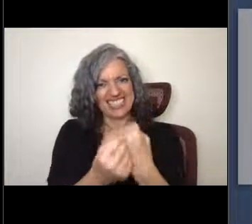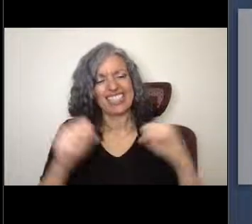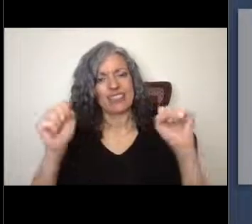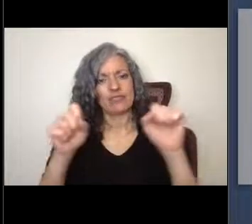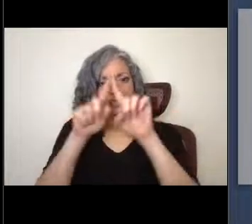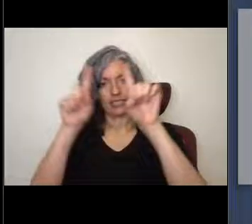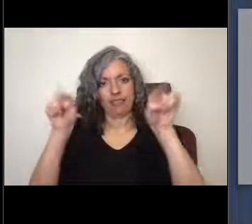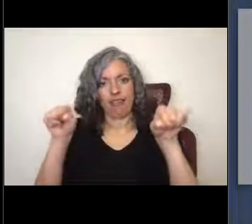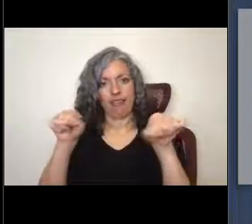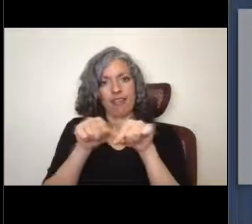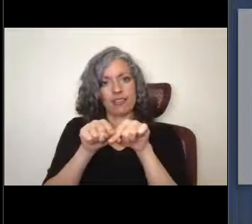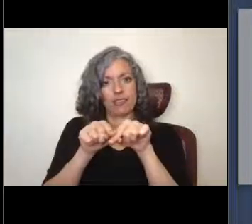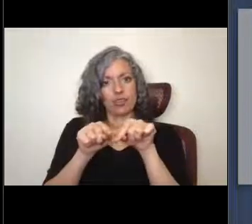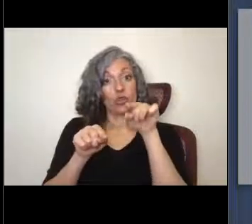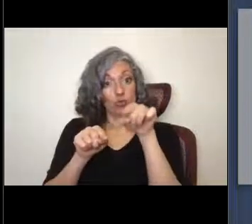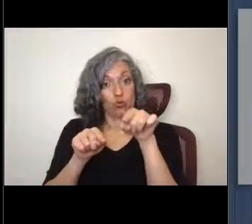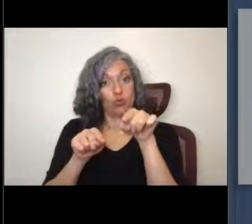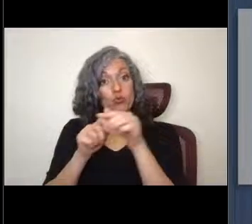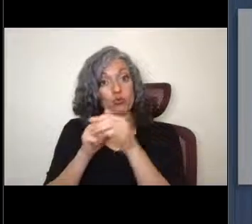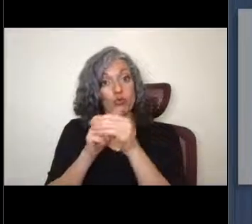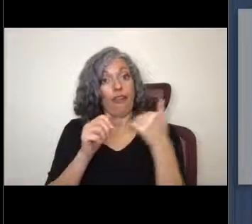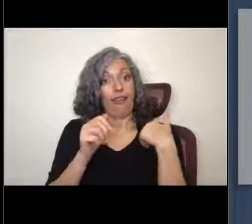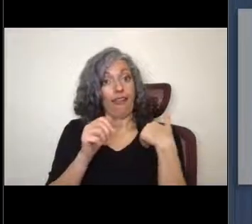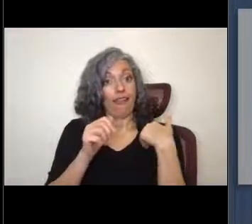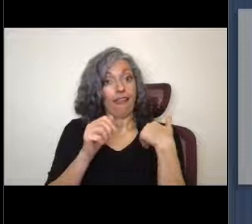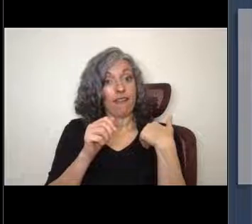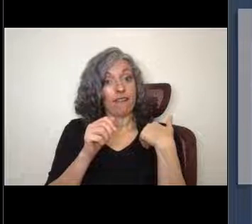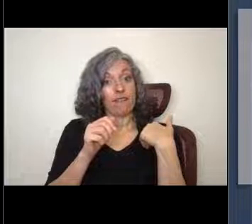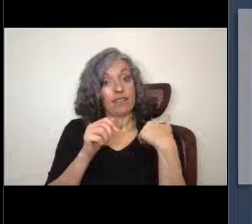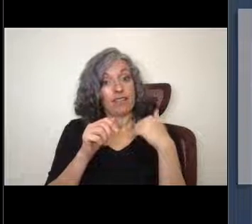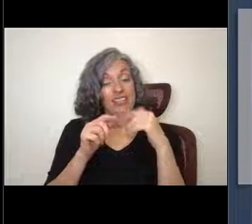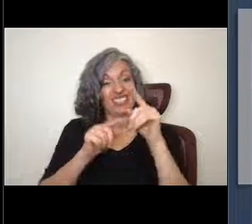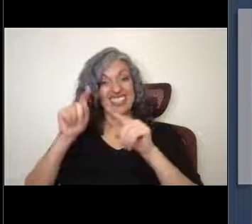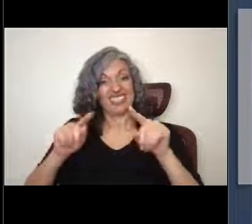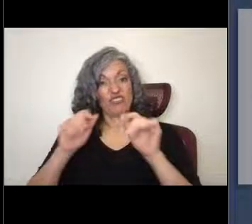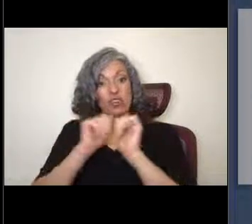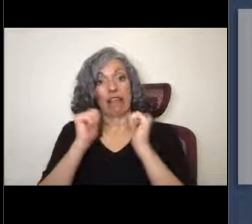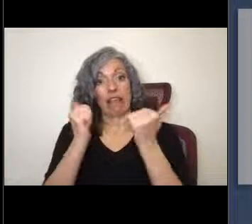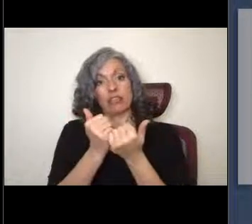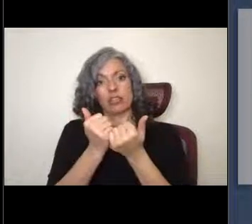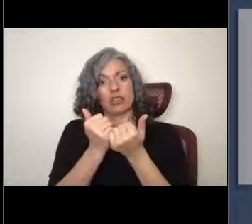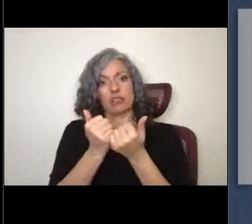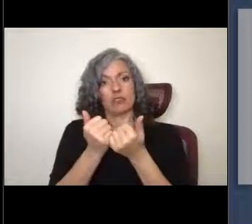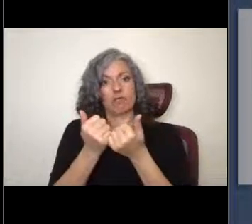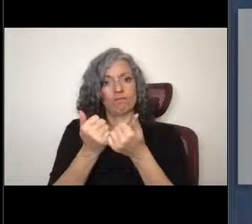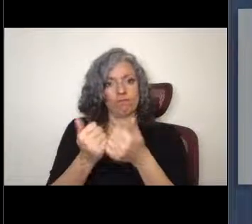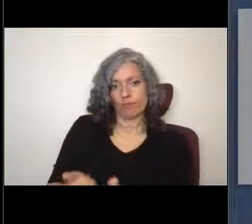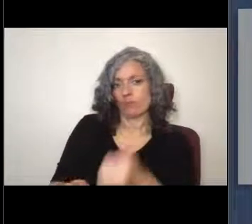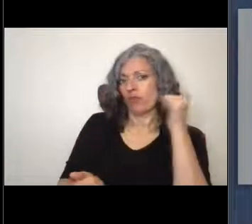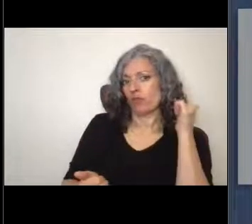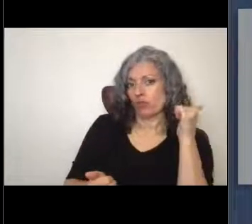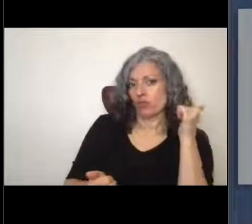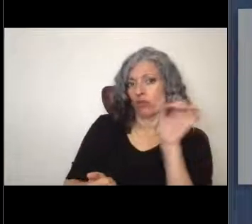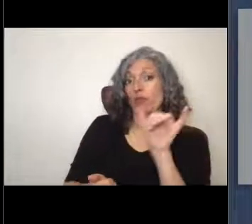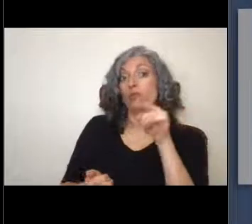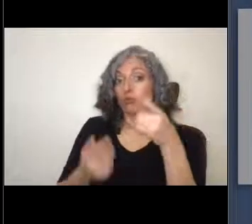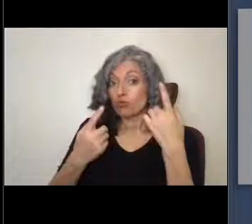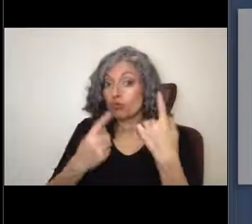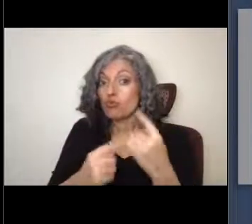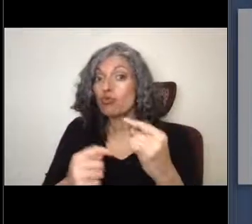and that you're getting a number of agencies that are pushing back and public comment, but you are ultimately trying